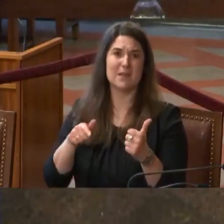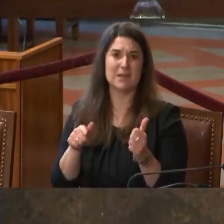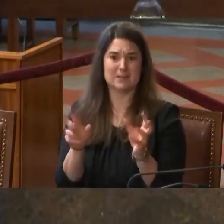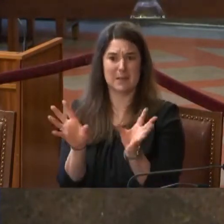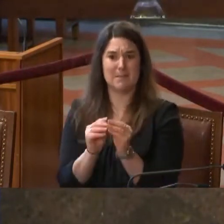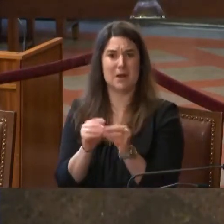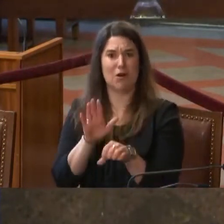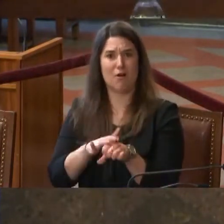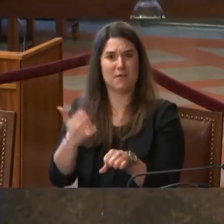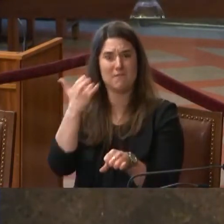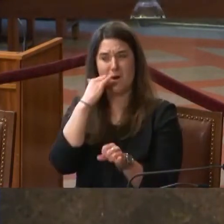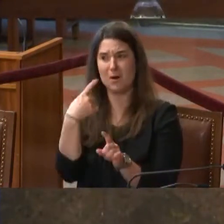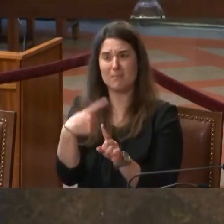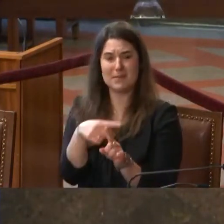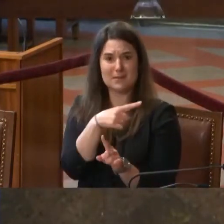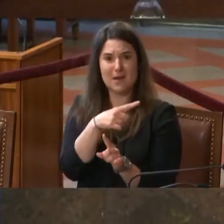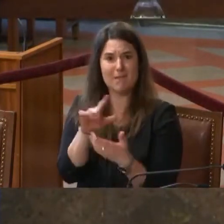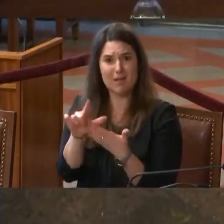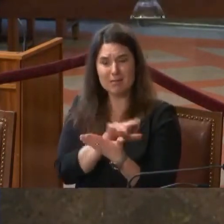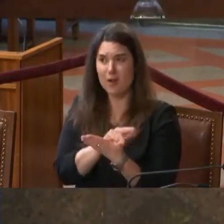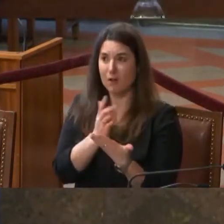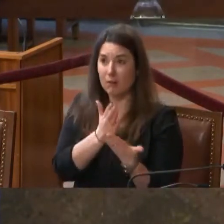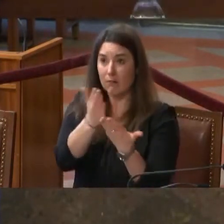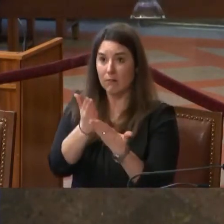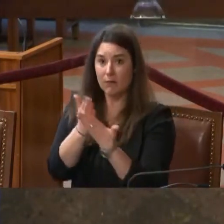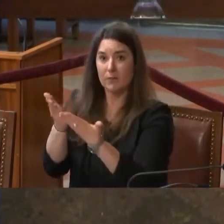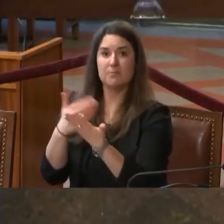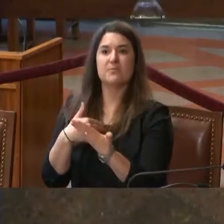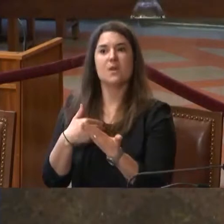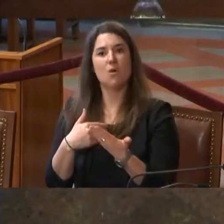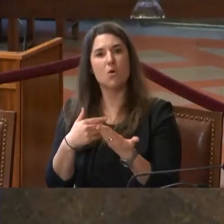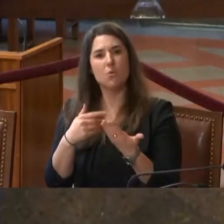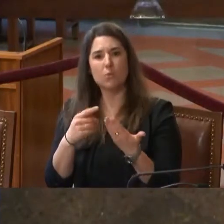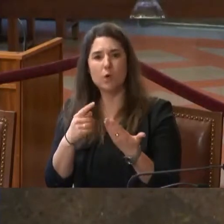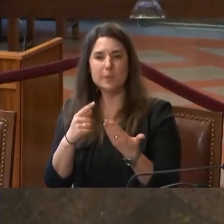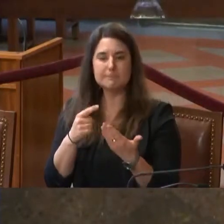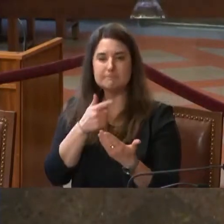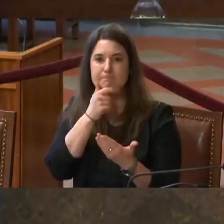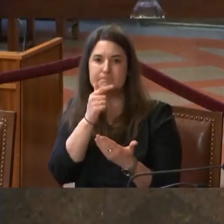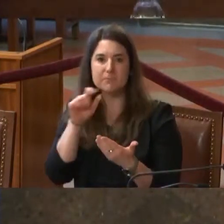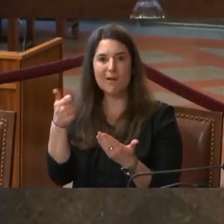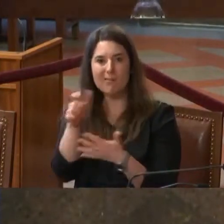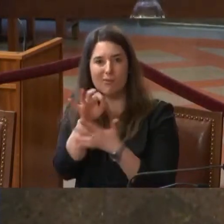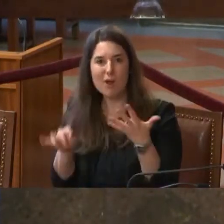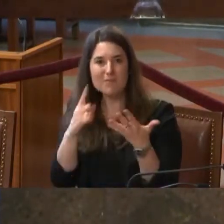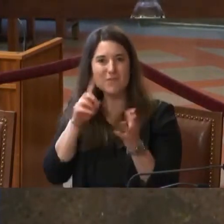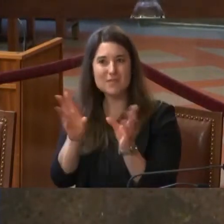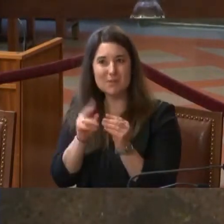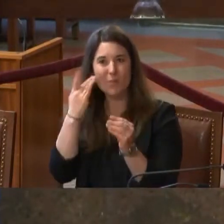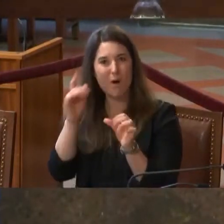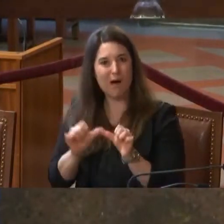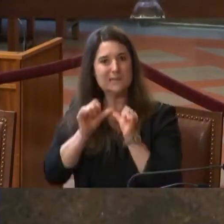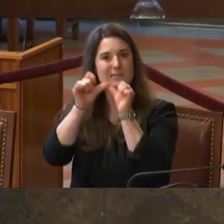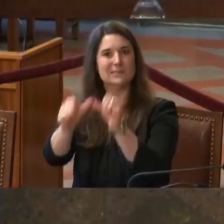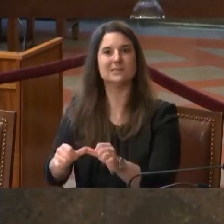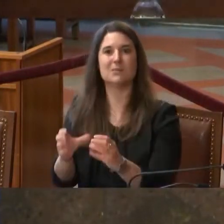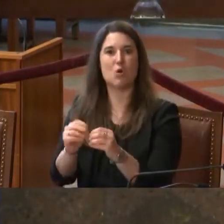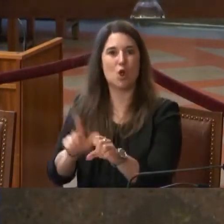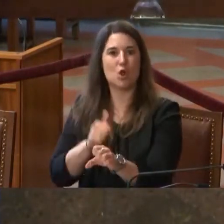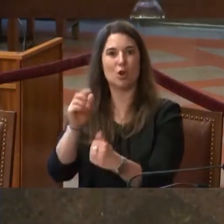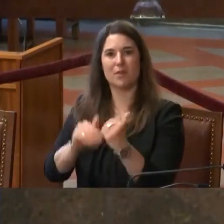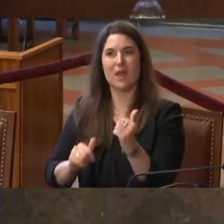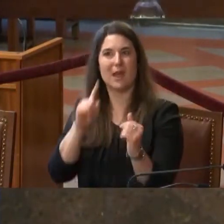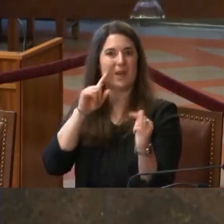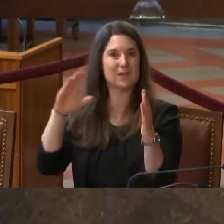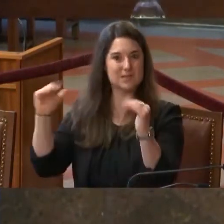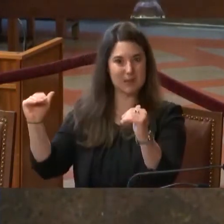phone, especially when you have legislation and different things. We are looking into other options for our meetings since this is going on a little bit longer than we